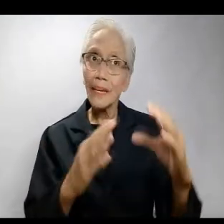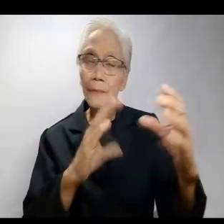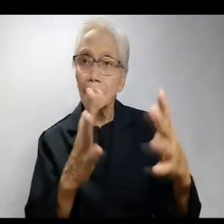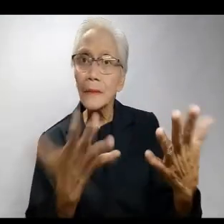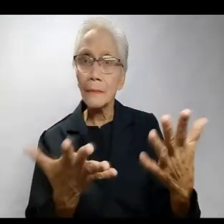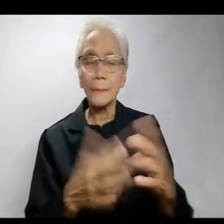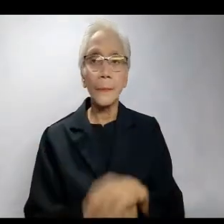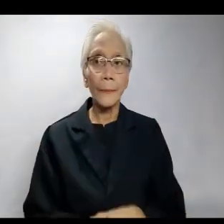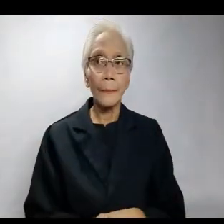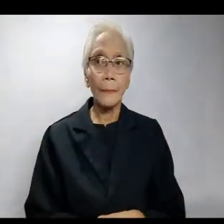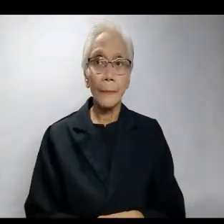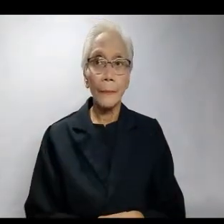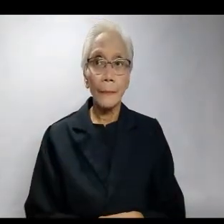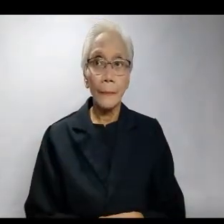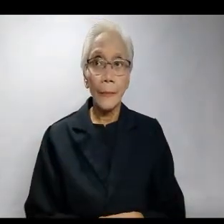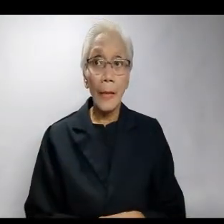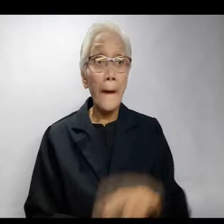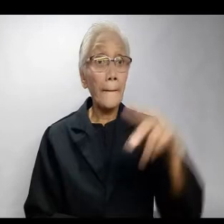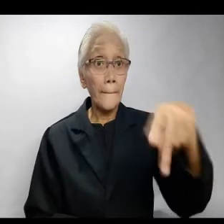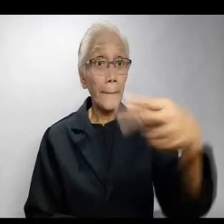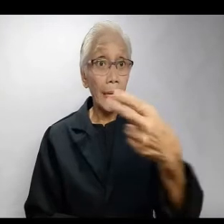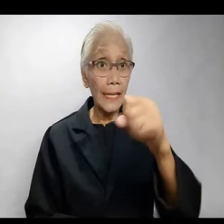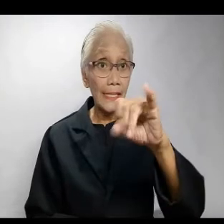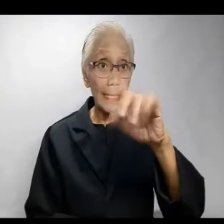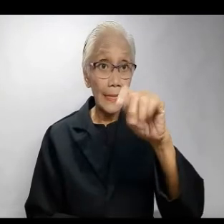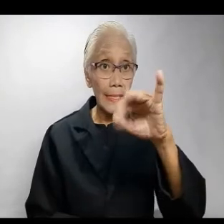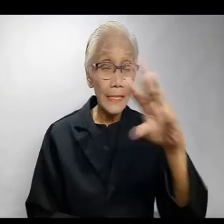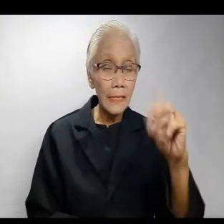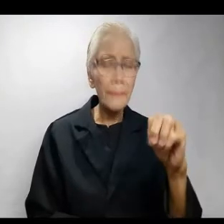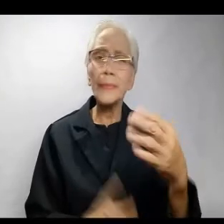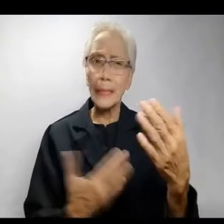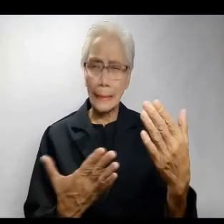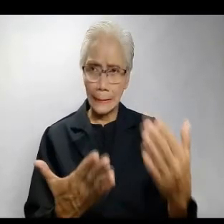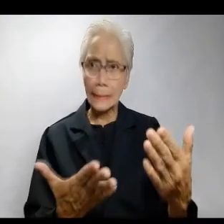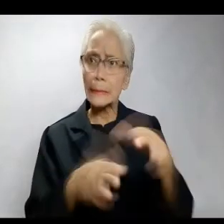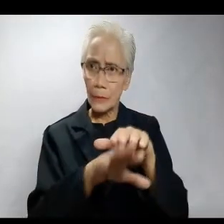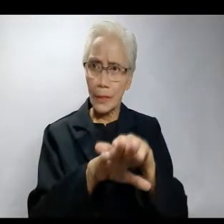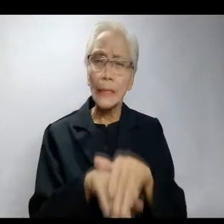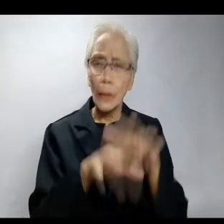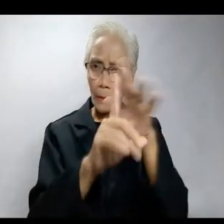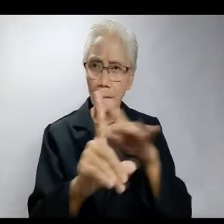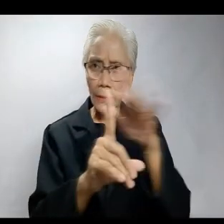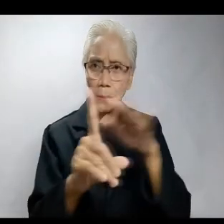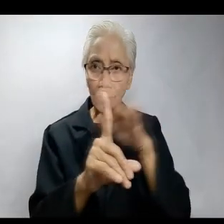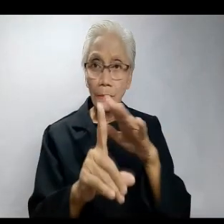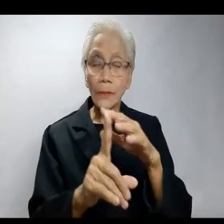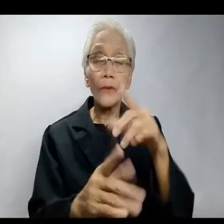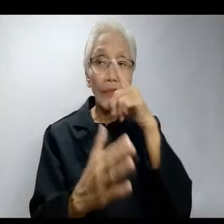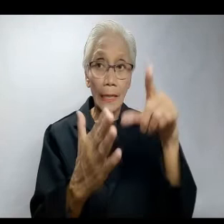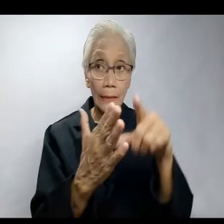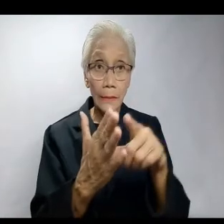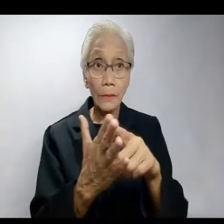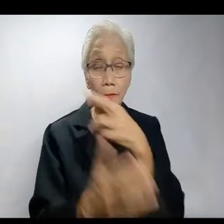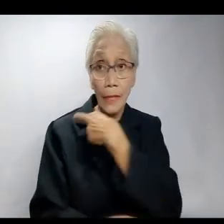Phariseeism and parasitism. Pharisitism is the hypocritical observance of